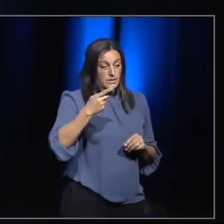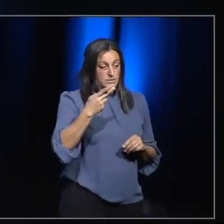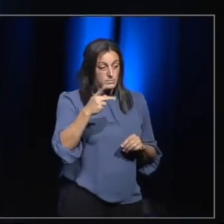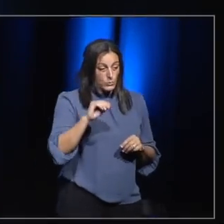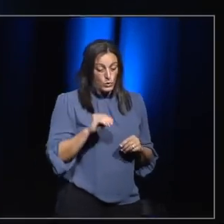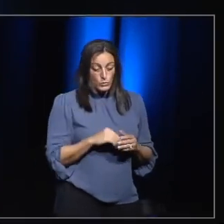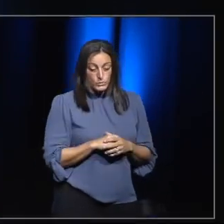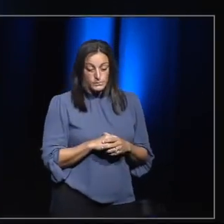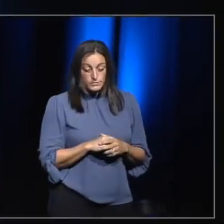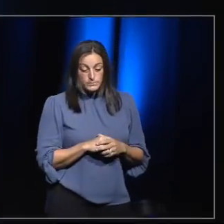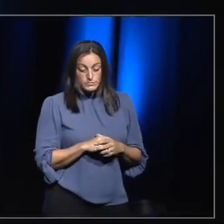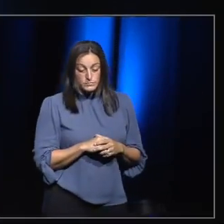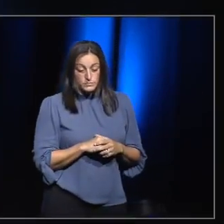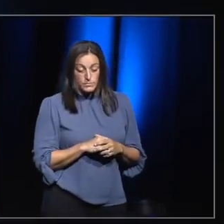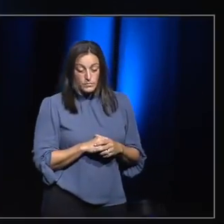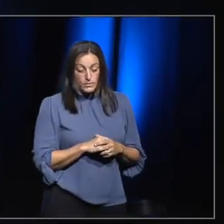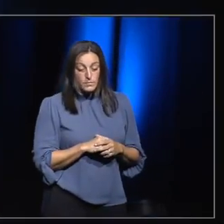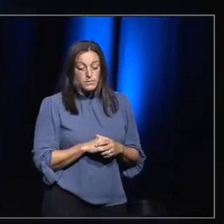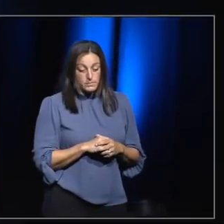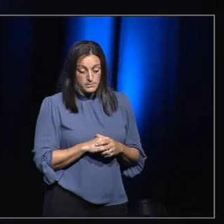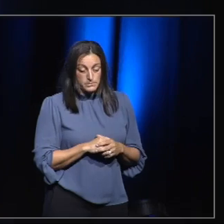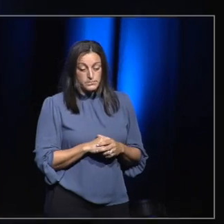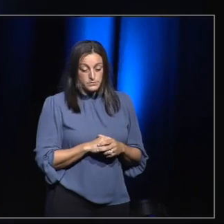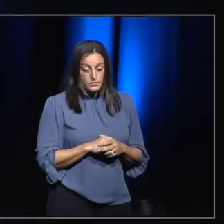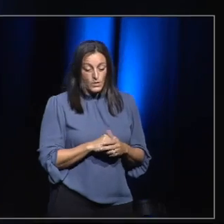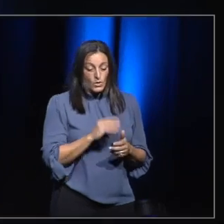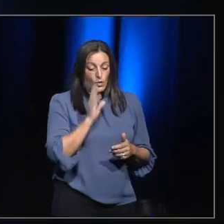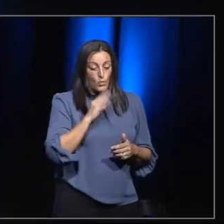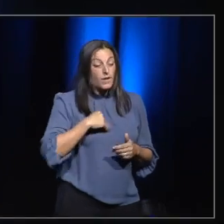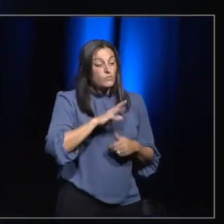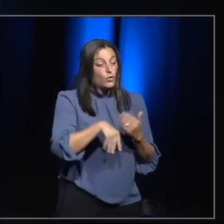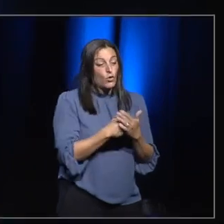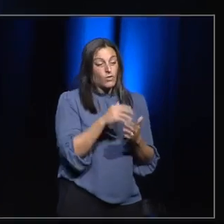featuring presenter with odd numbers program IDs.